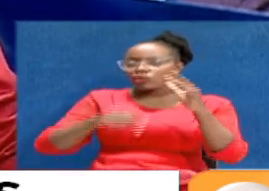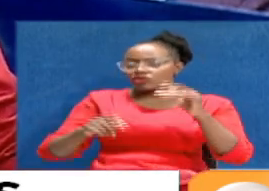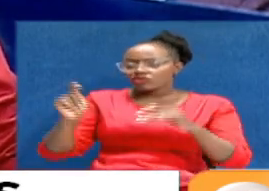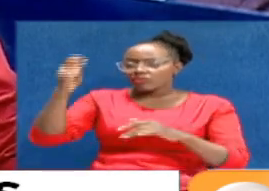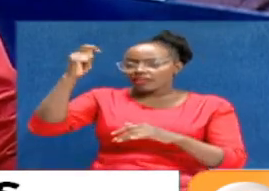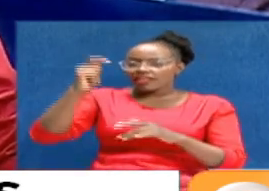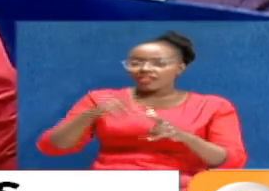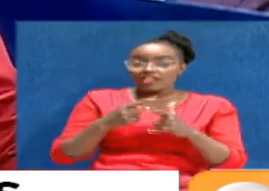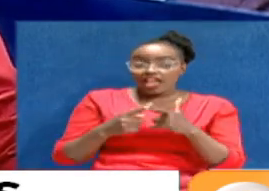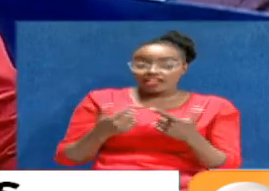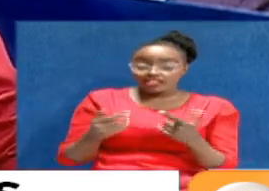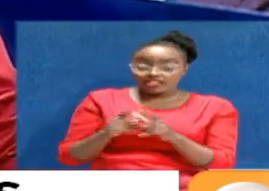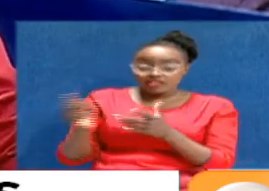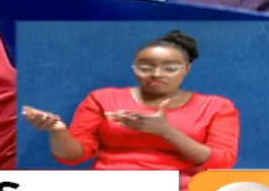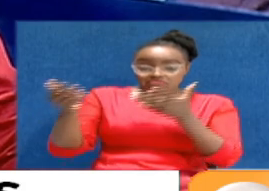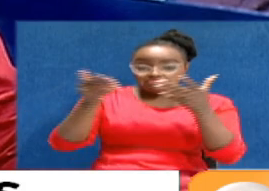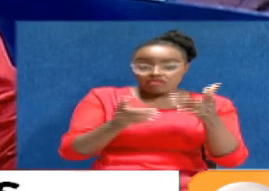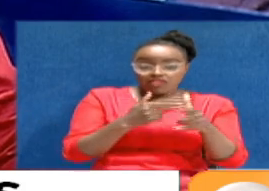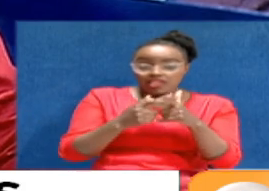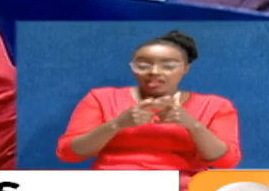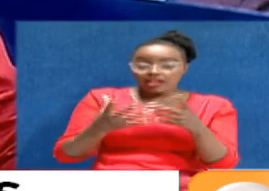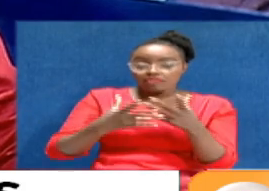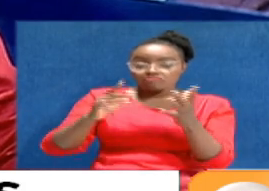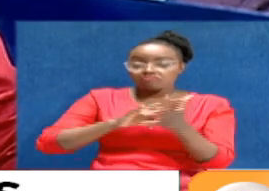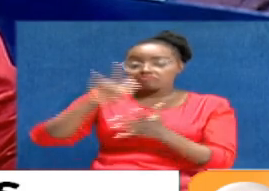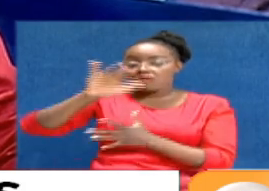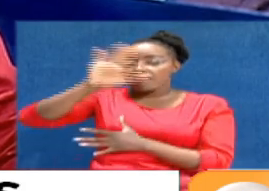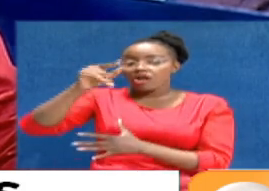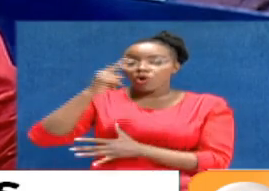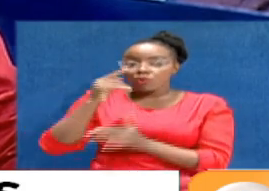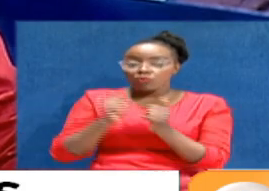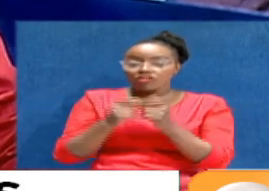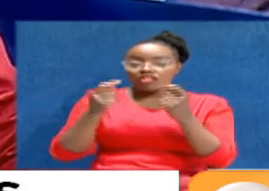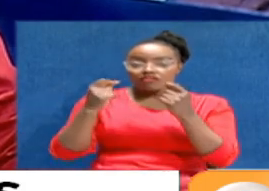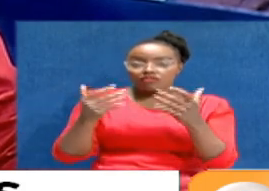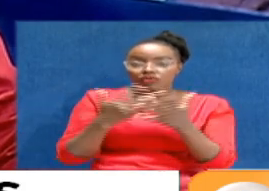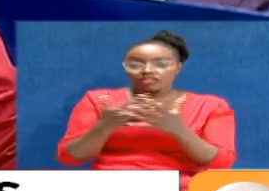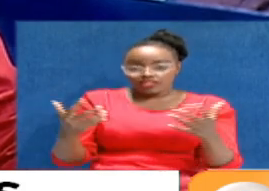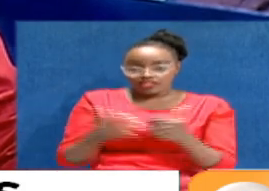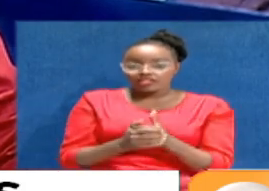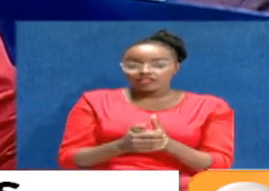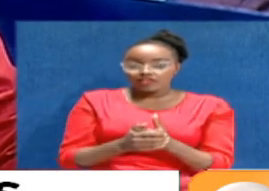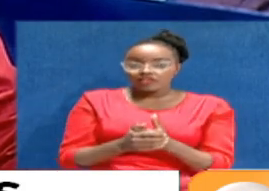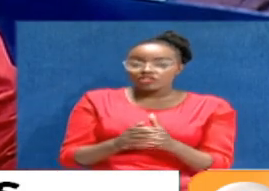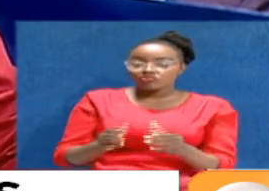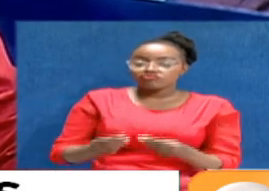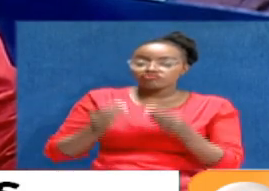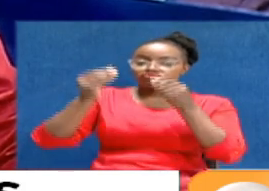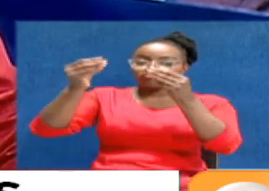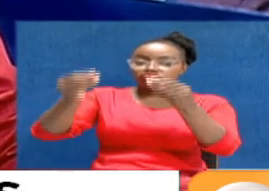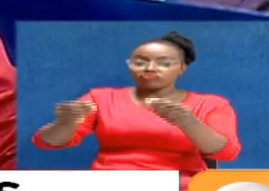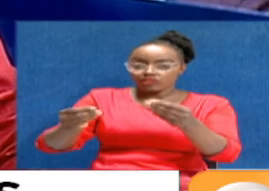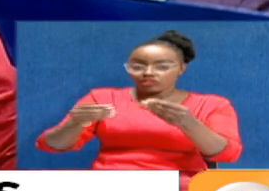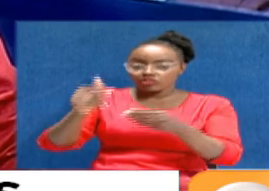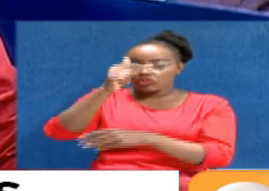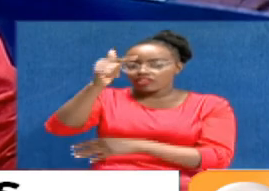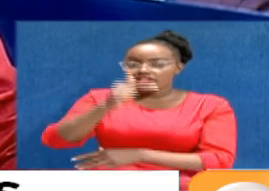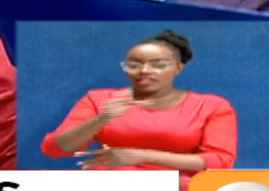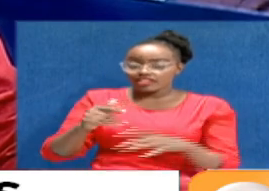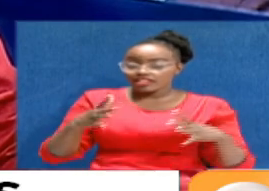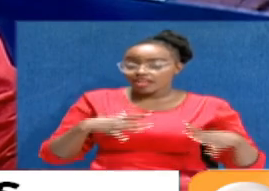Kenya, laid it on the table, and actually went back home with a few things. That's to, true. To present back to the Kenya, to the